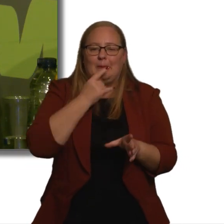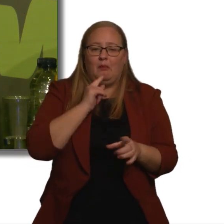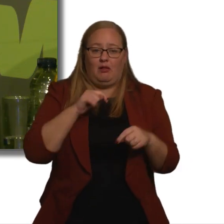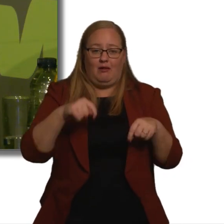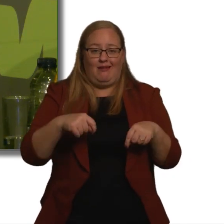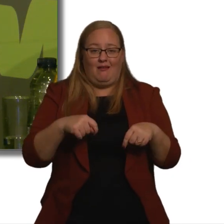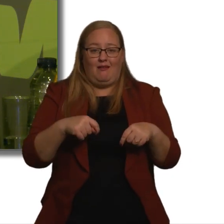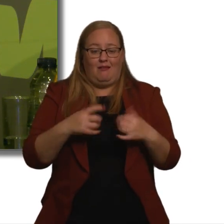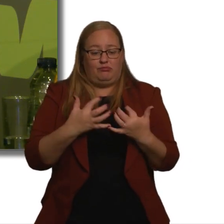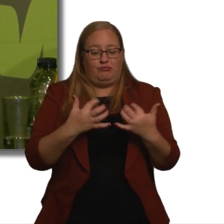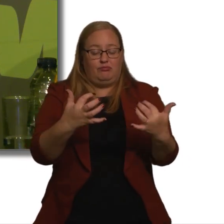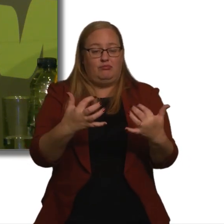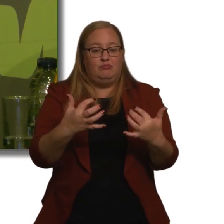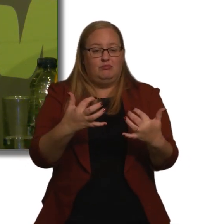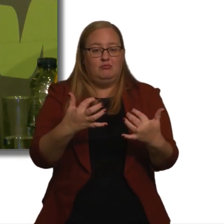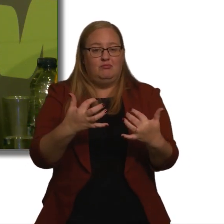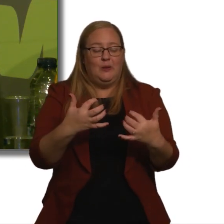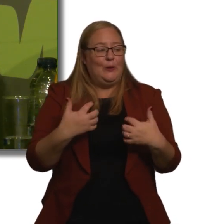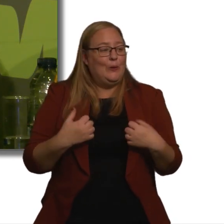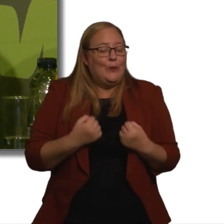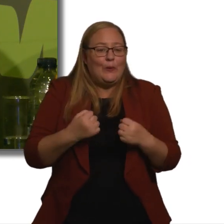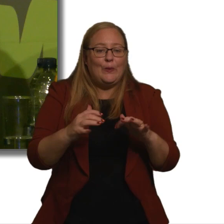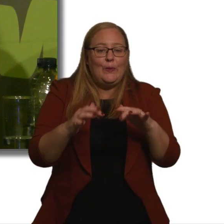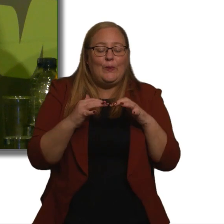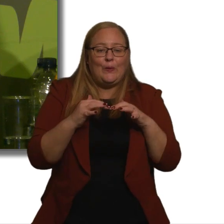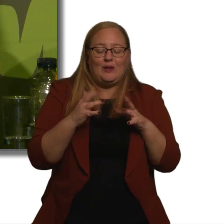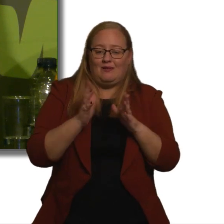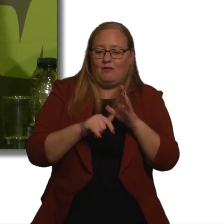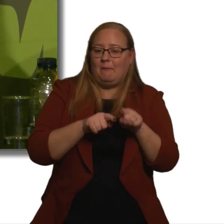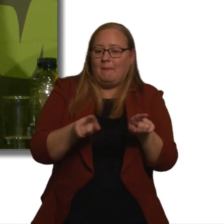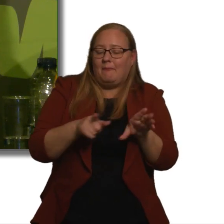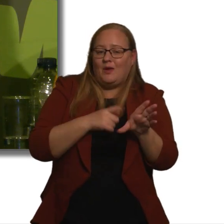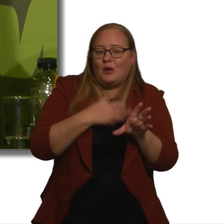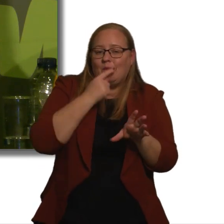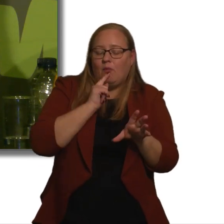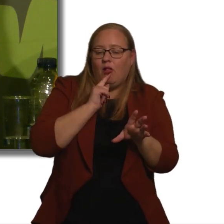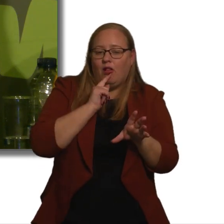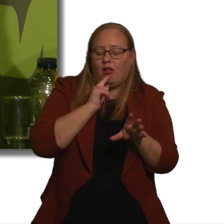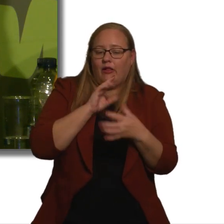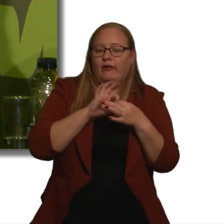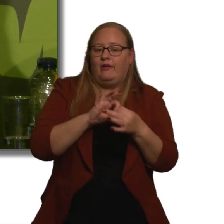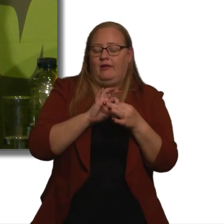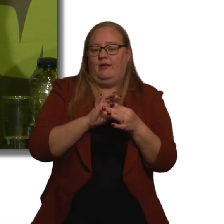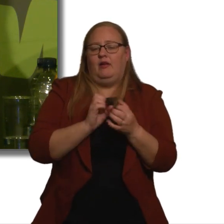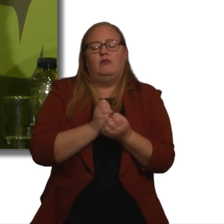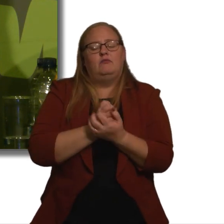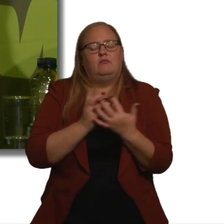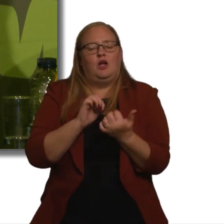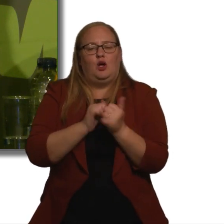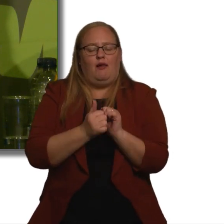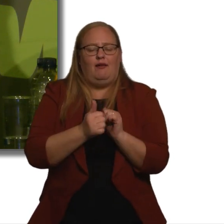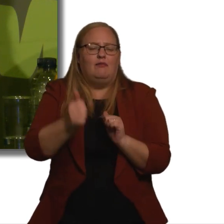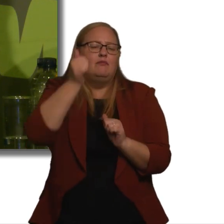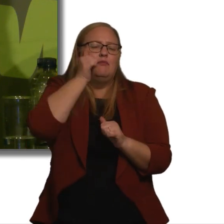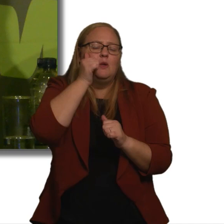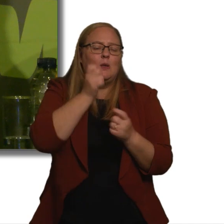room has come from the interaction with young people. Many of our colleagues will be aware of the various schemes that we